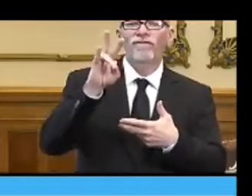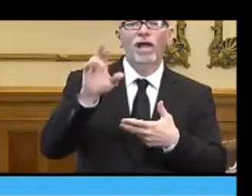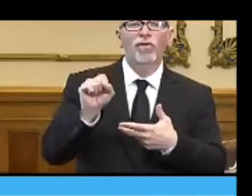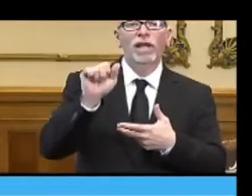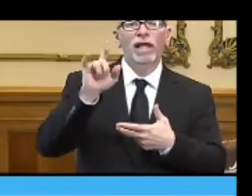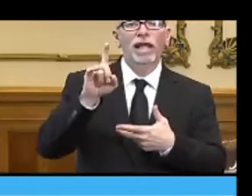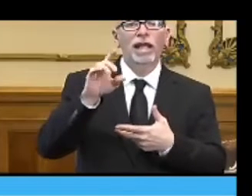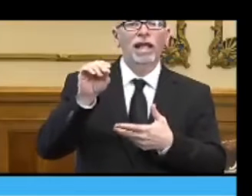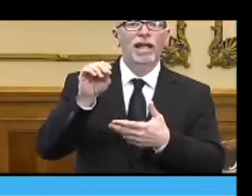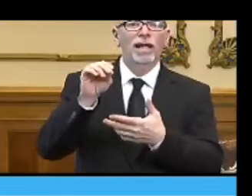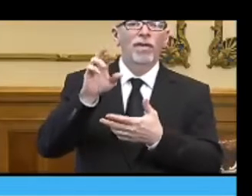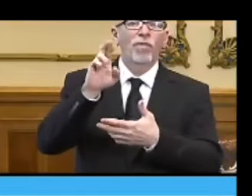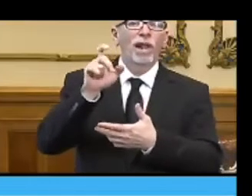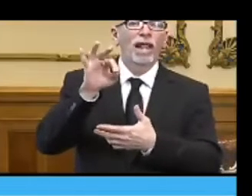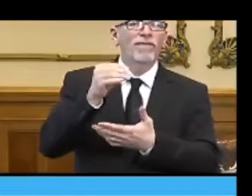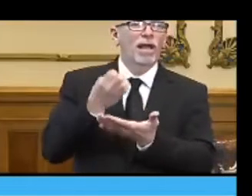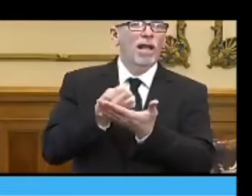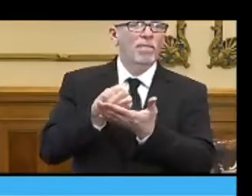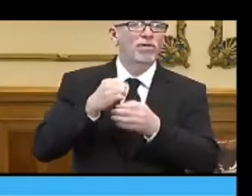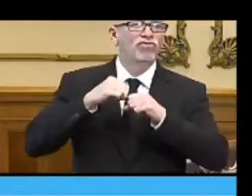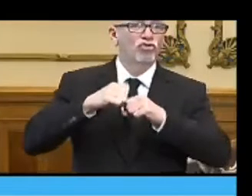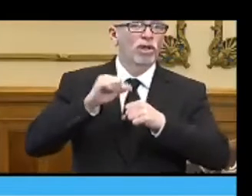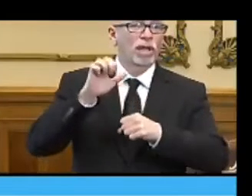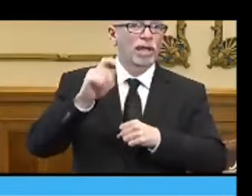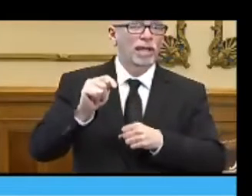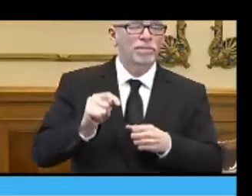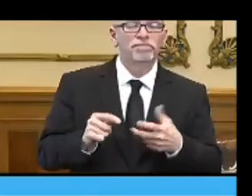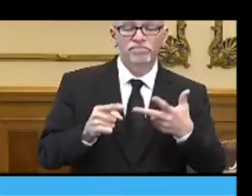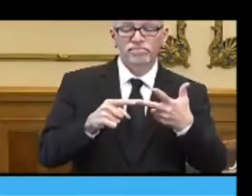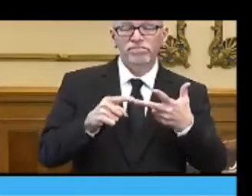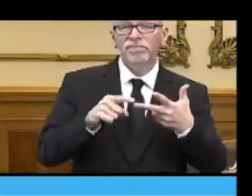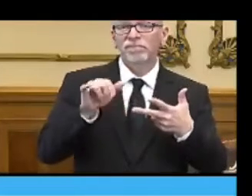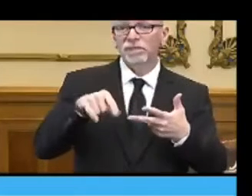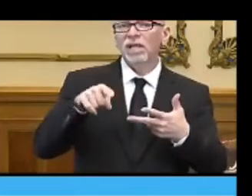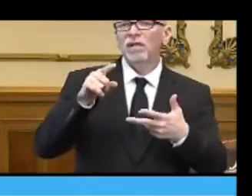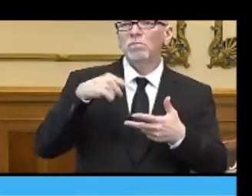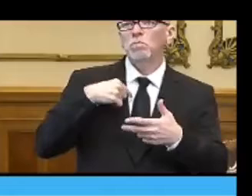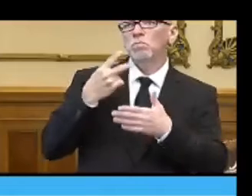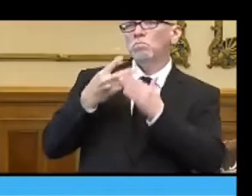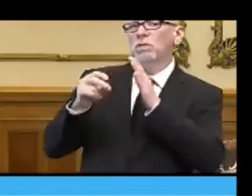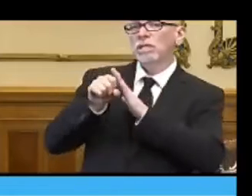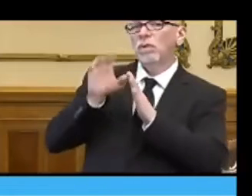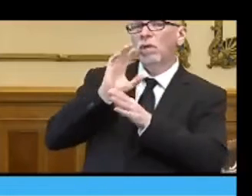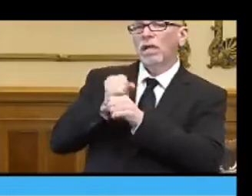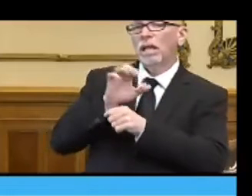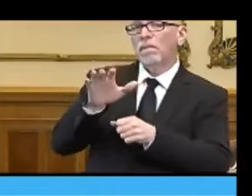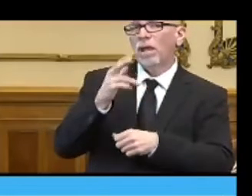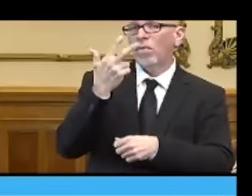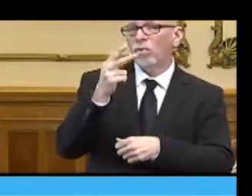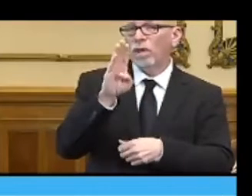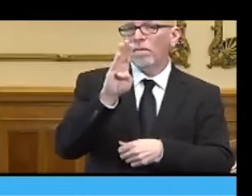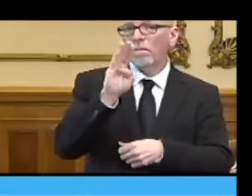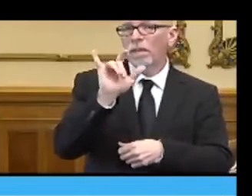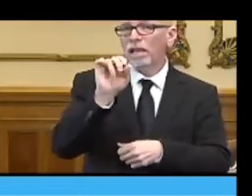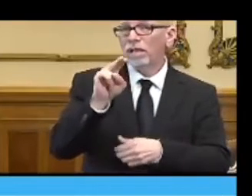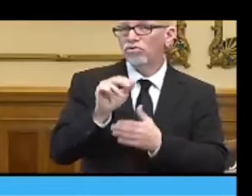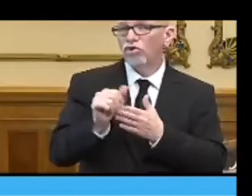and Economic Security Act. It is anticipated that the state will receive over $3 billion related to this